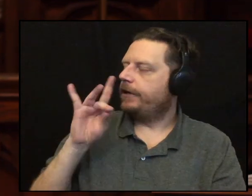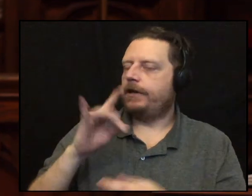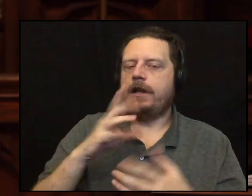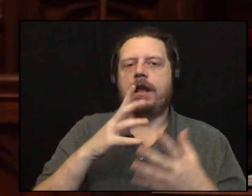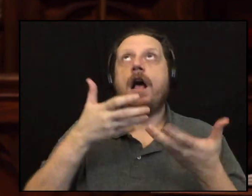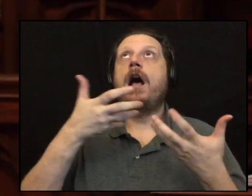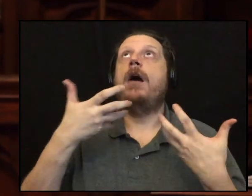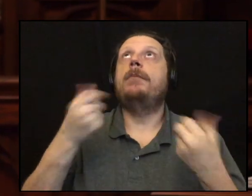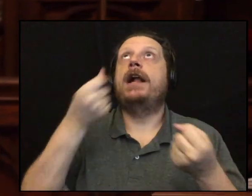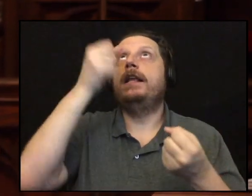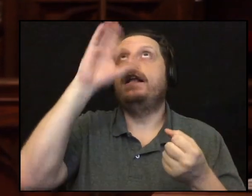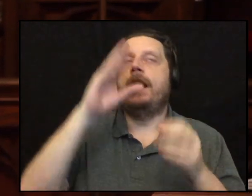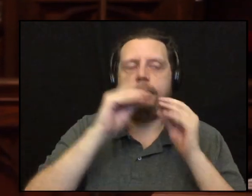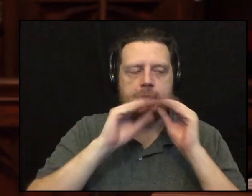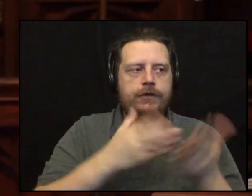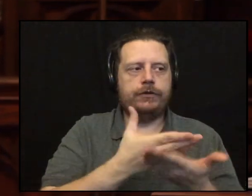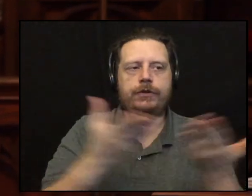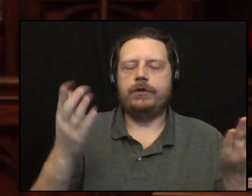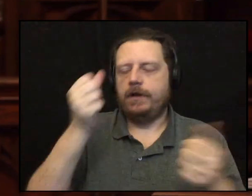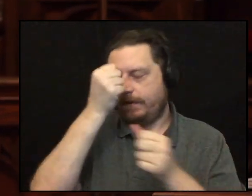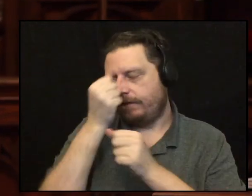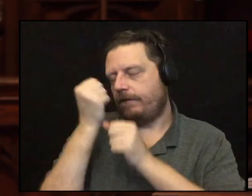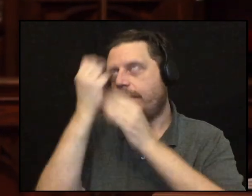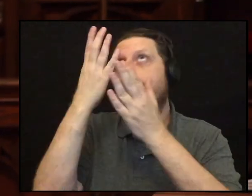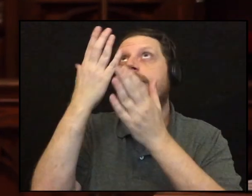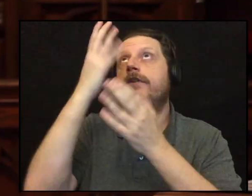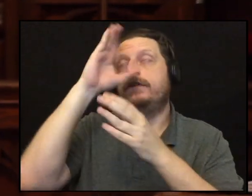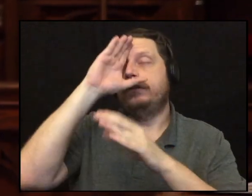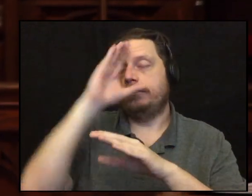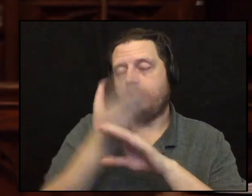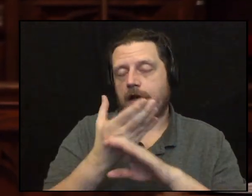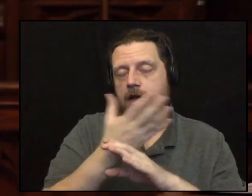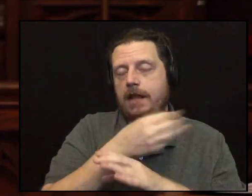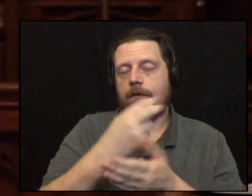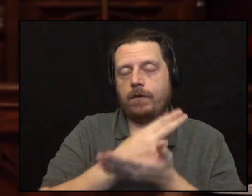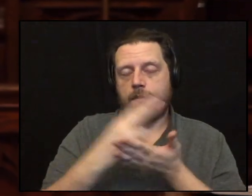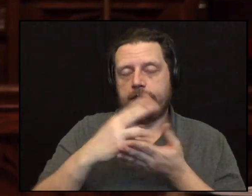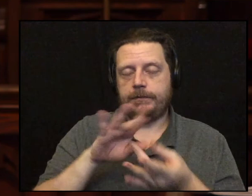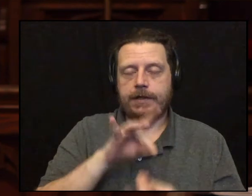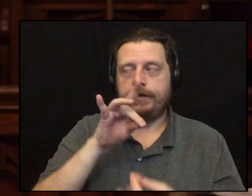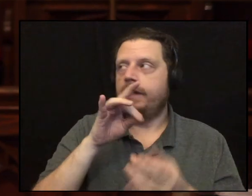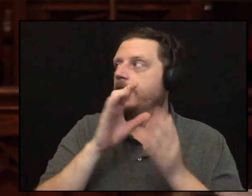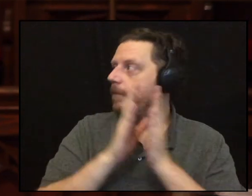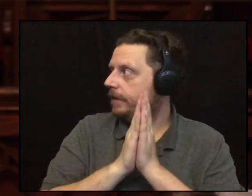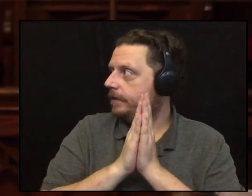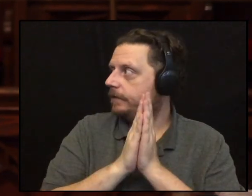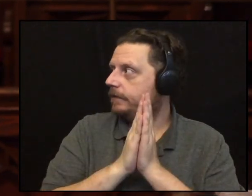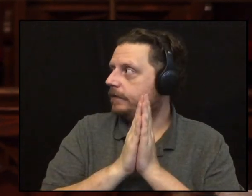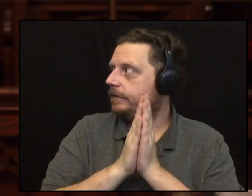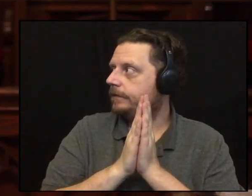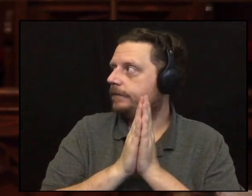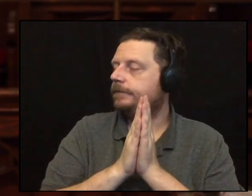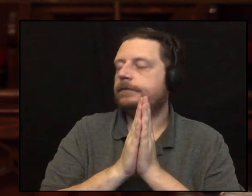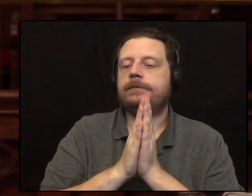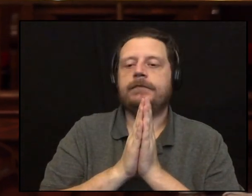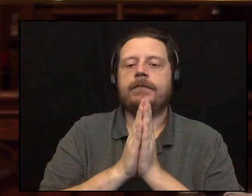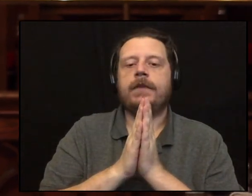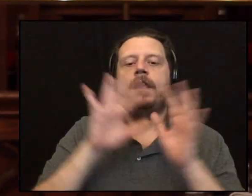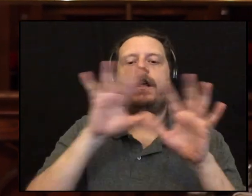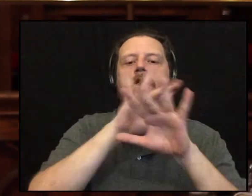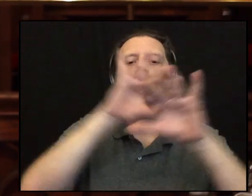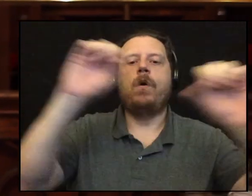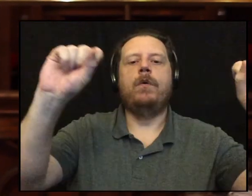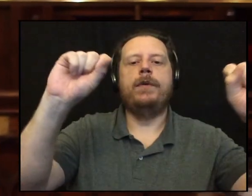you, the Father, the Son, and the Holy Spirit. Amen. Go in the peace